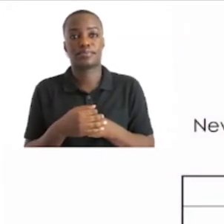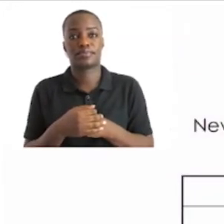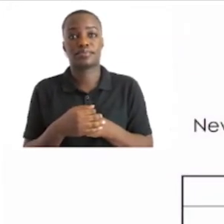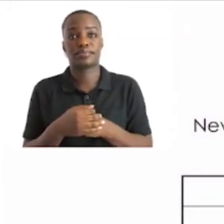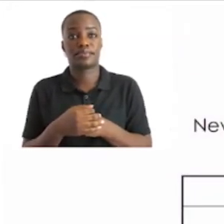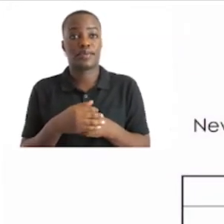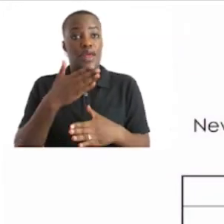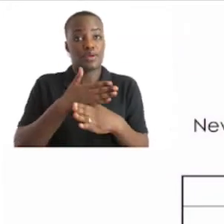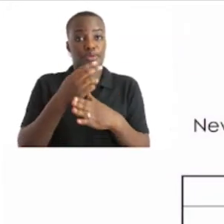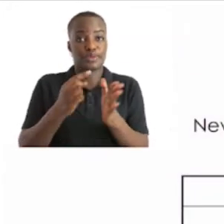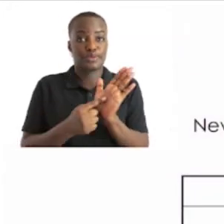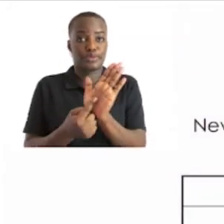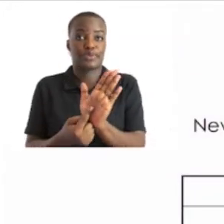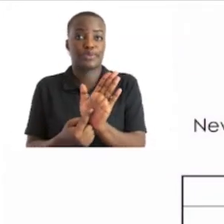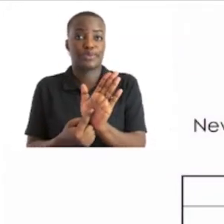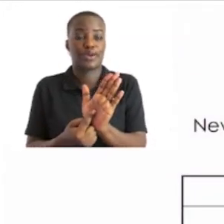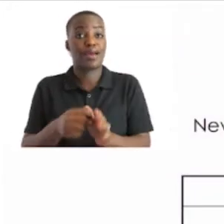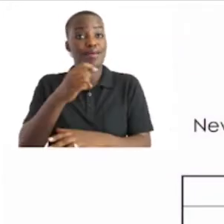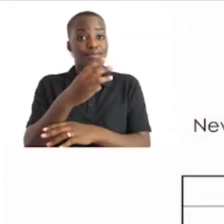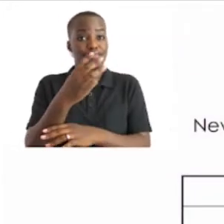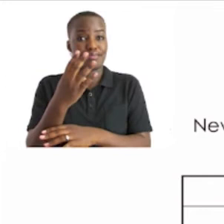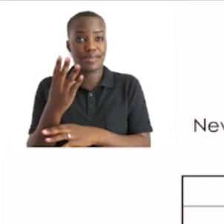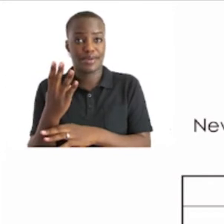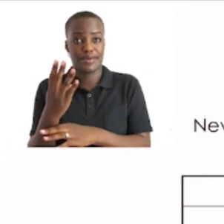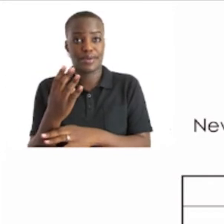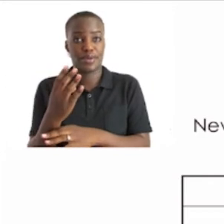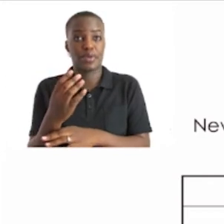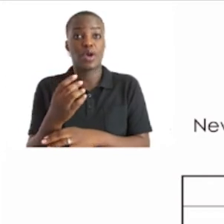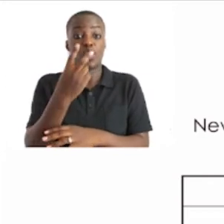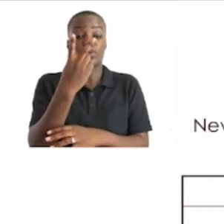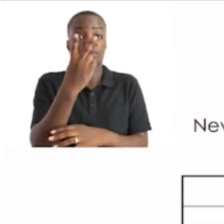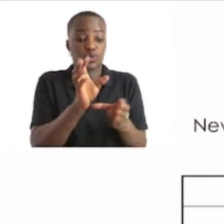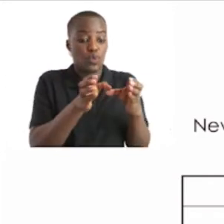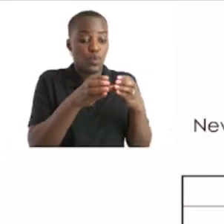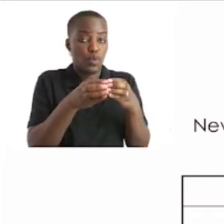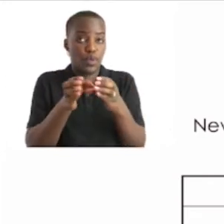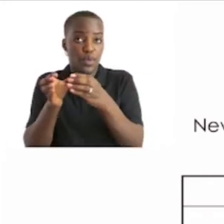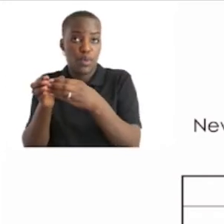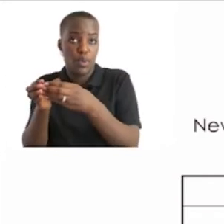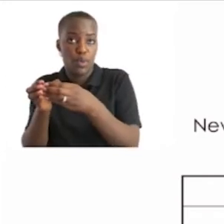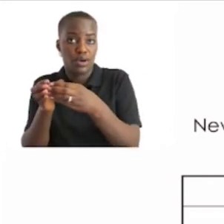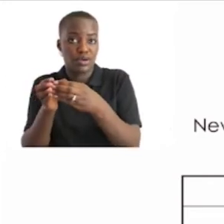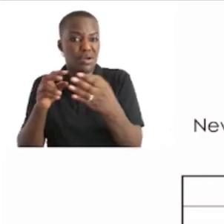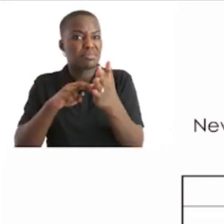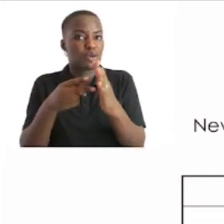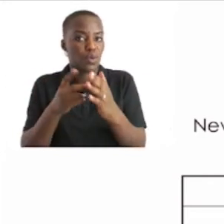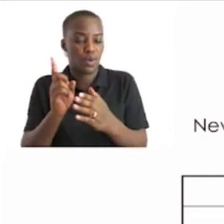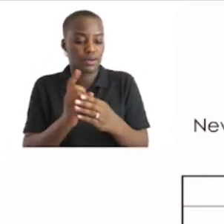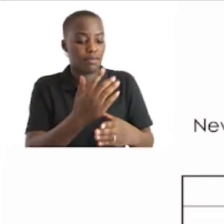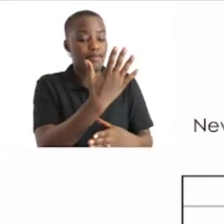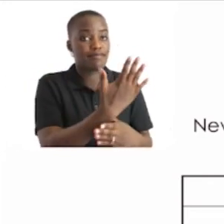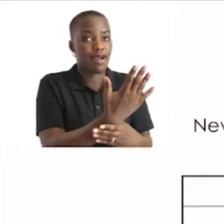Our exercise is showing us that for maths, we have 2 bundles, and that will add up to